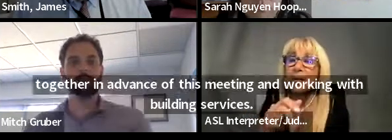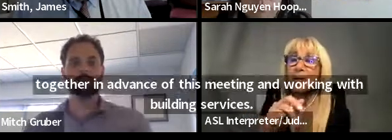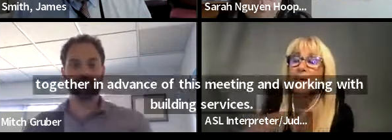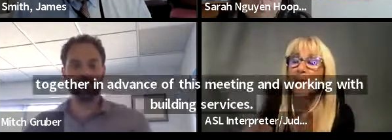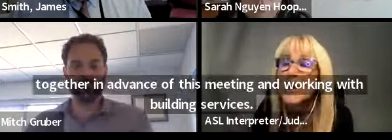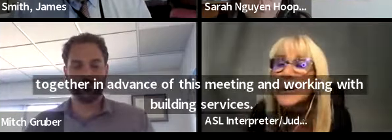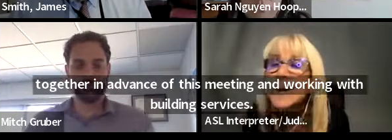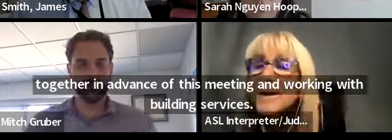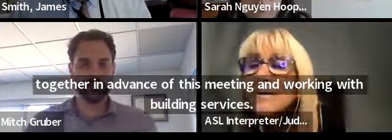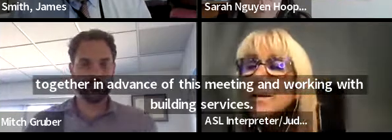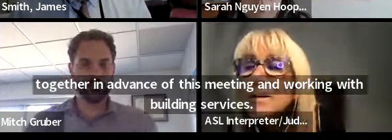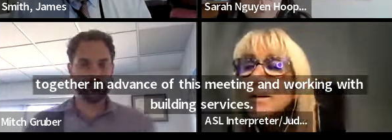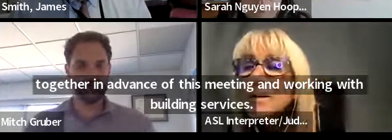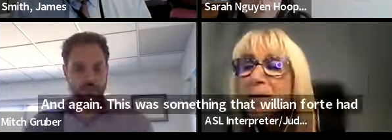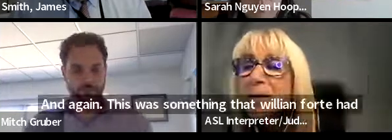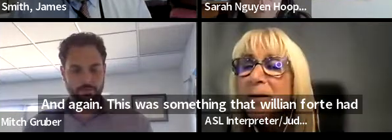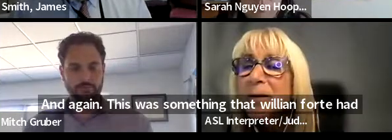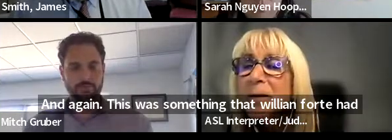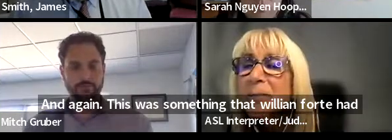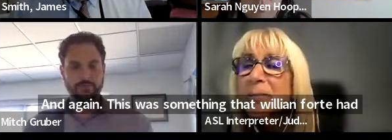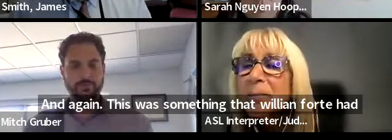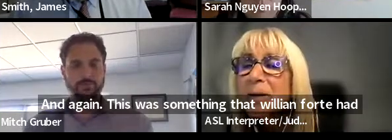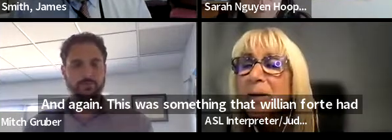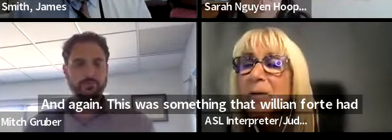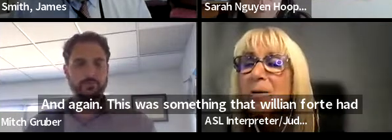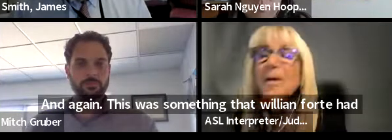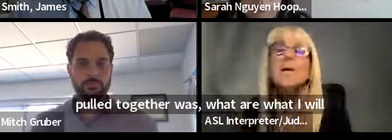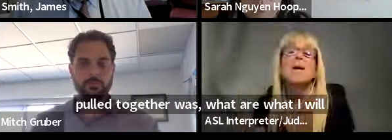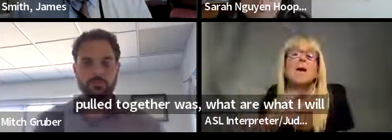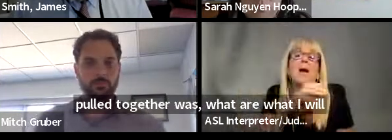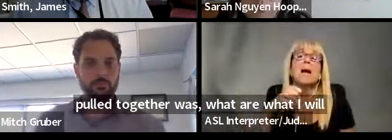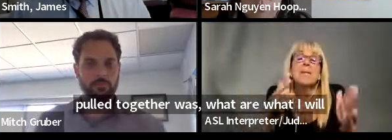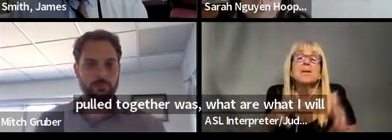Forte had pulled together, was what I will